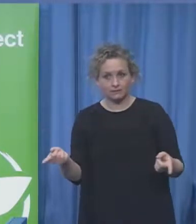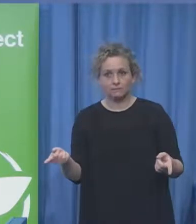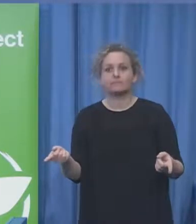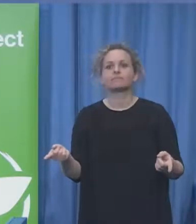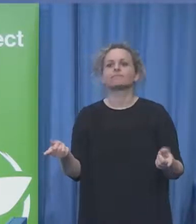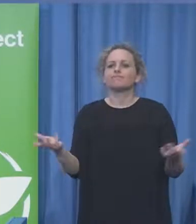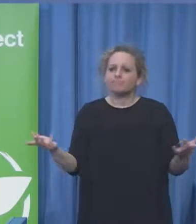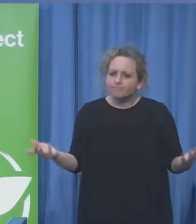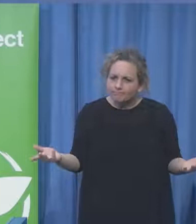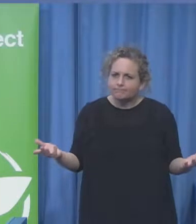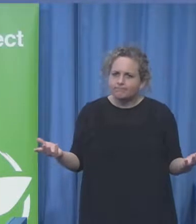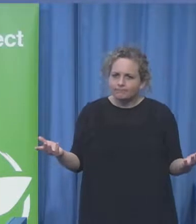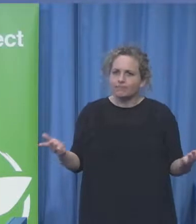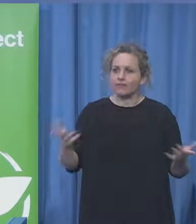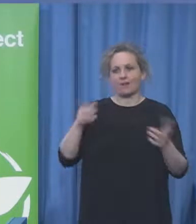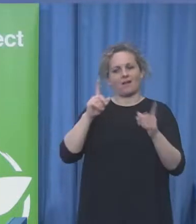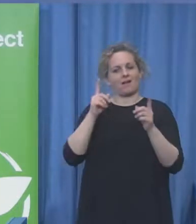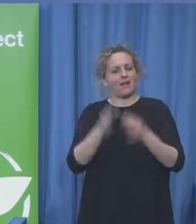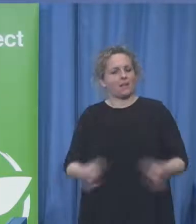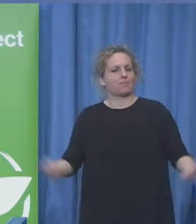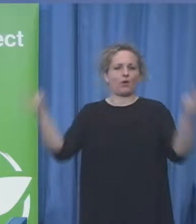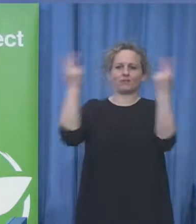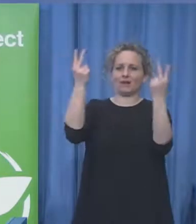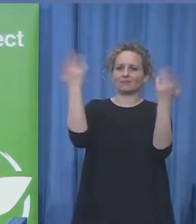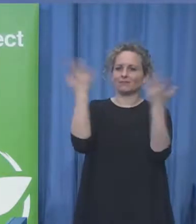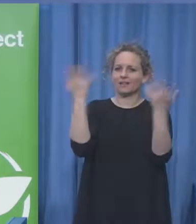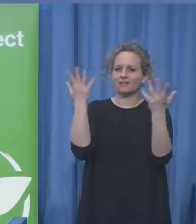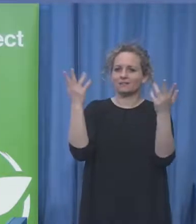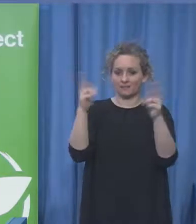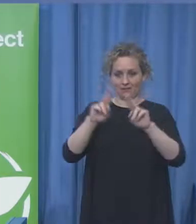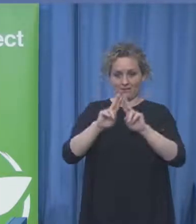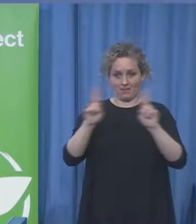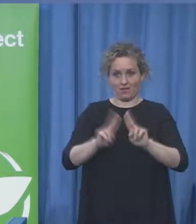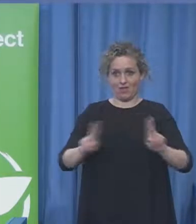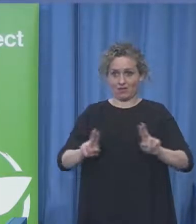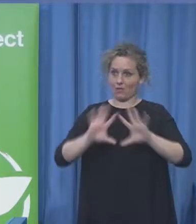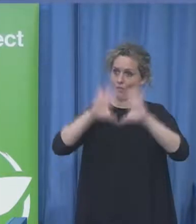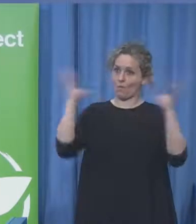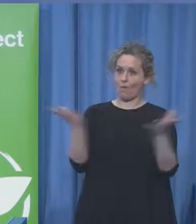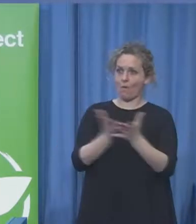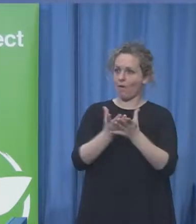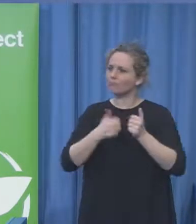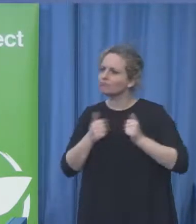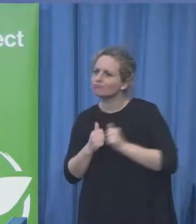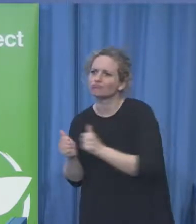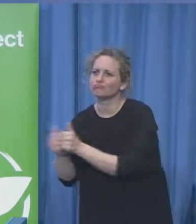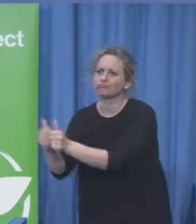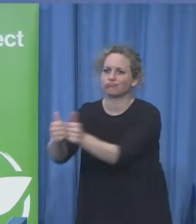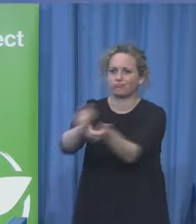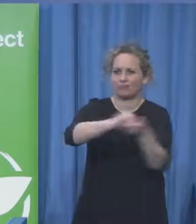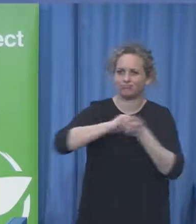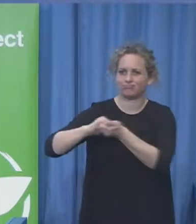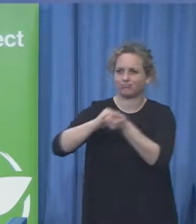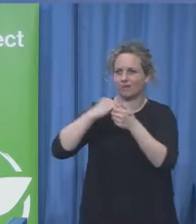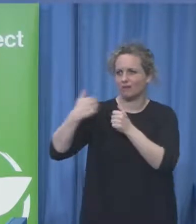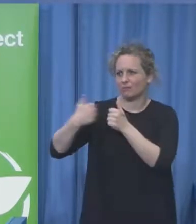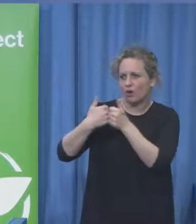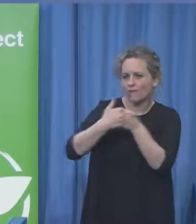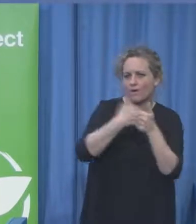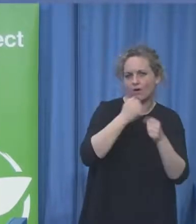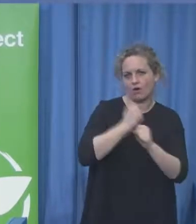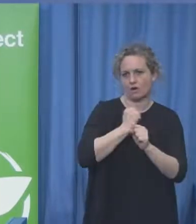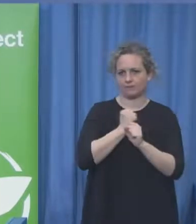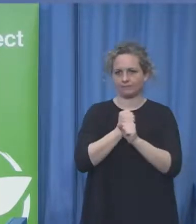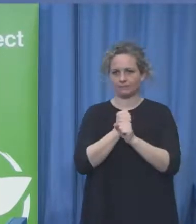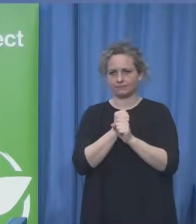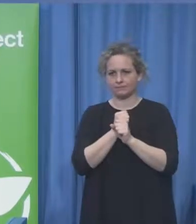cooperation. I have also a second point is at the macro level. I feel it is very important to